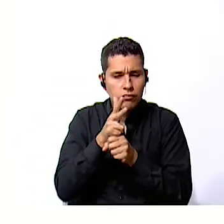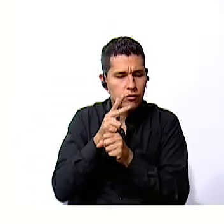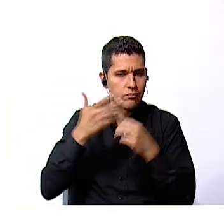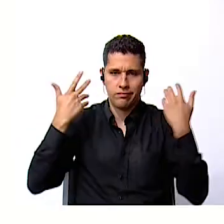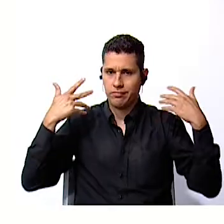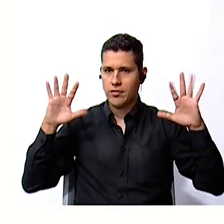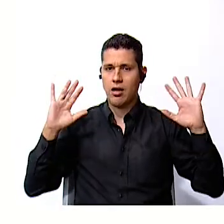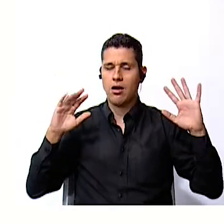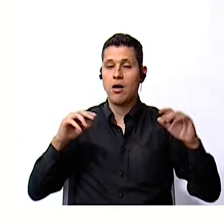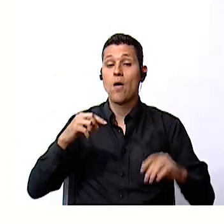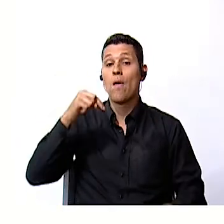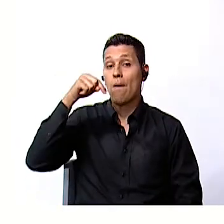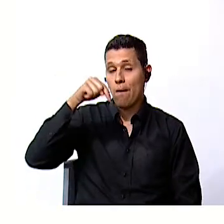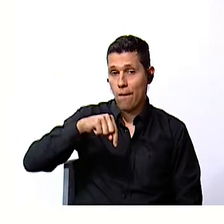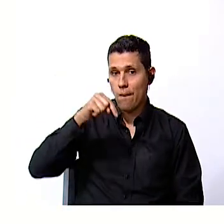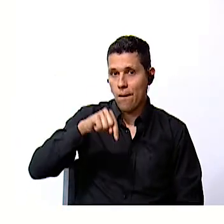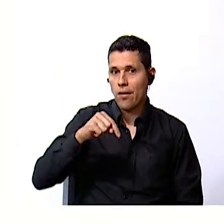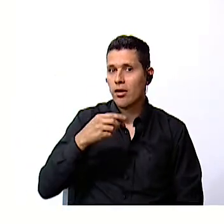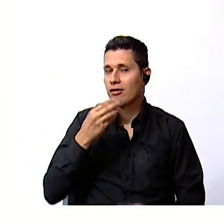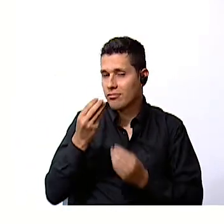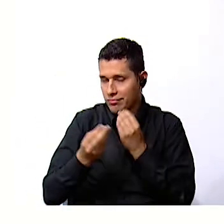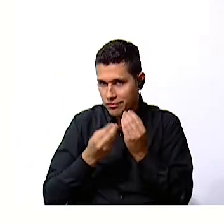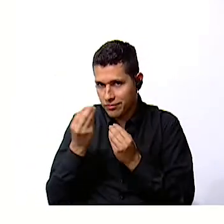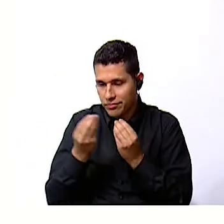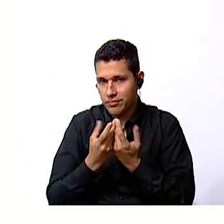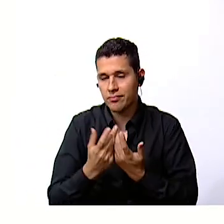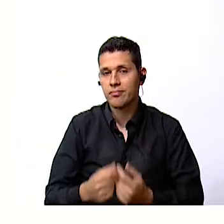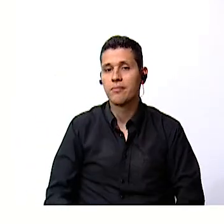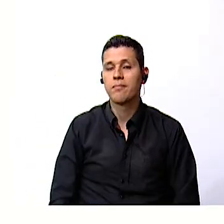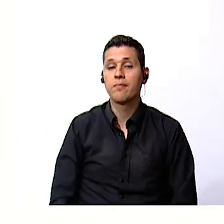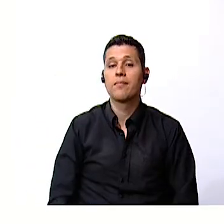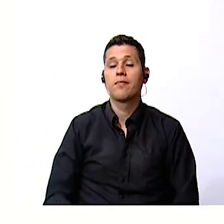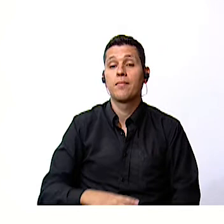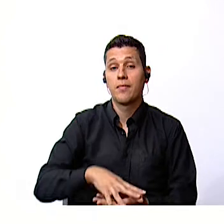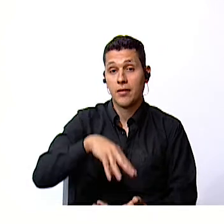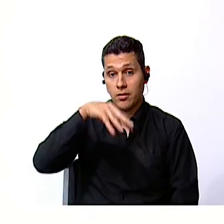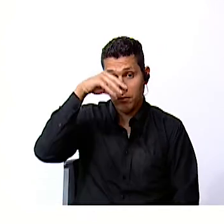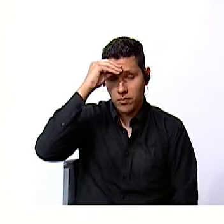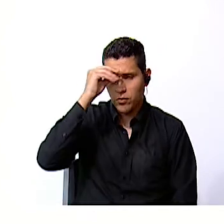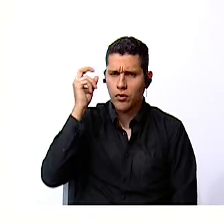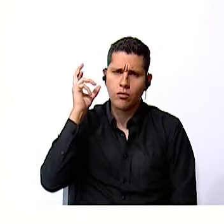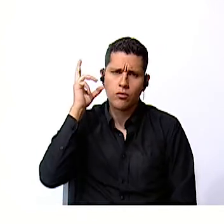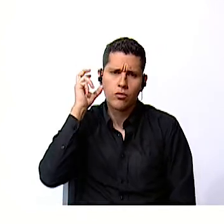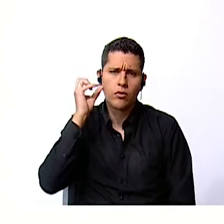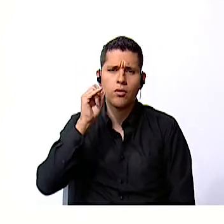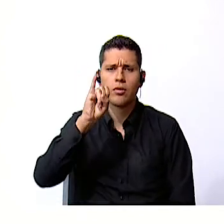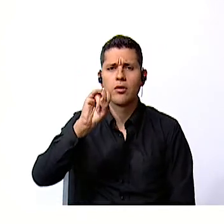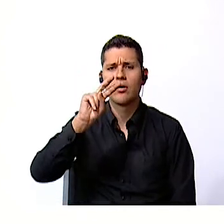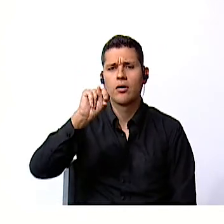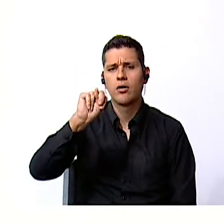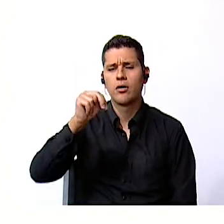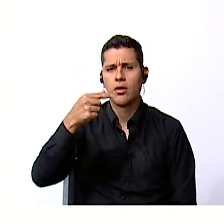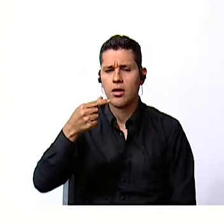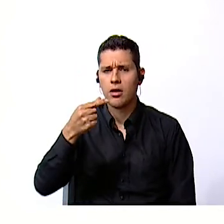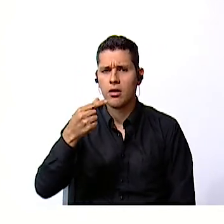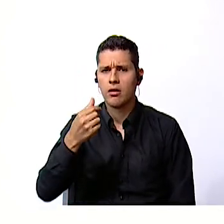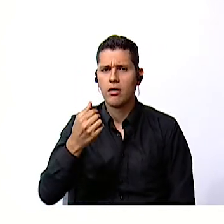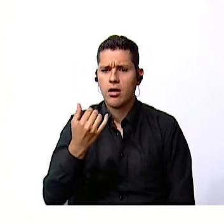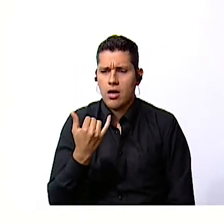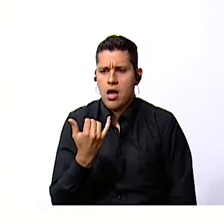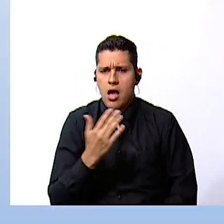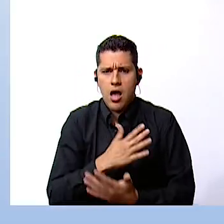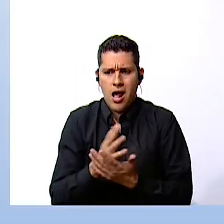And today we are learning the sound ING, which is happening right